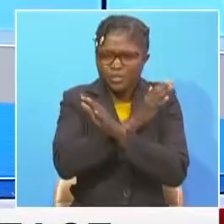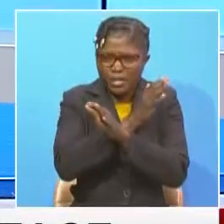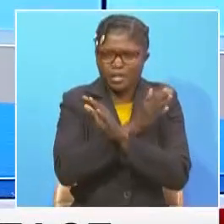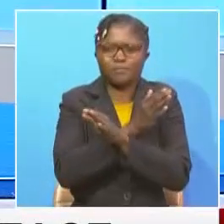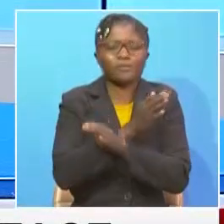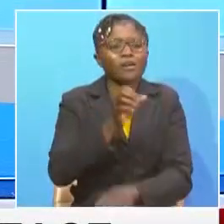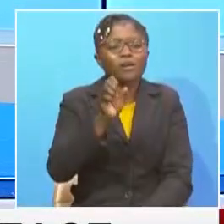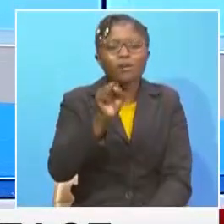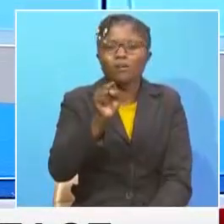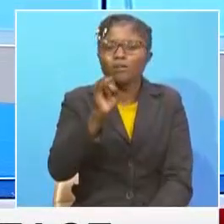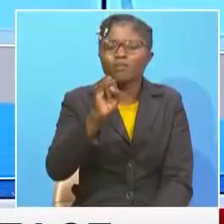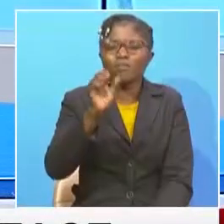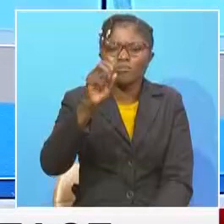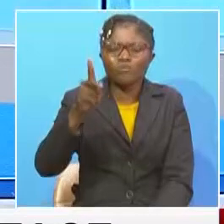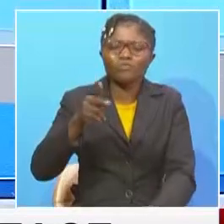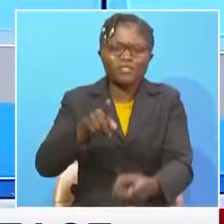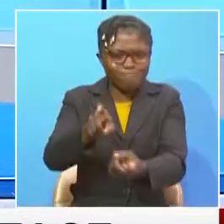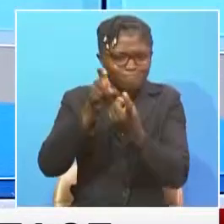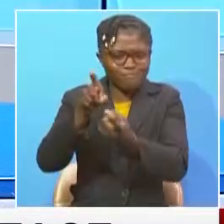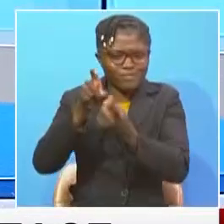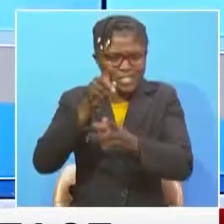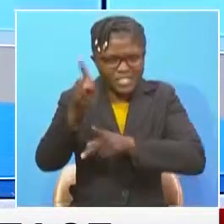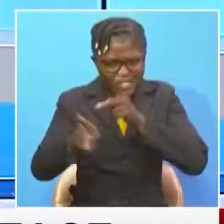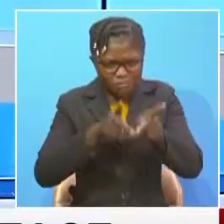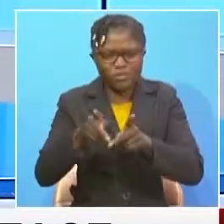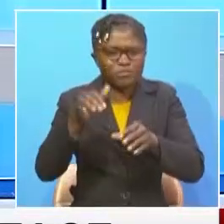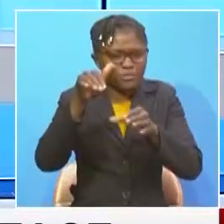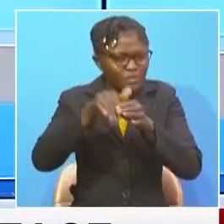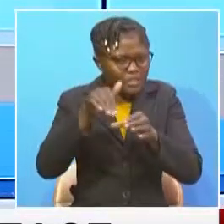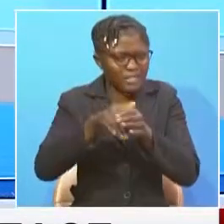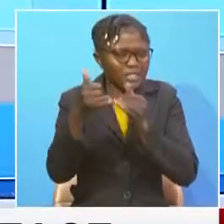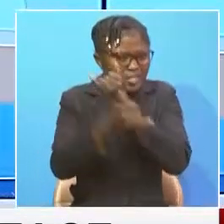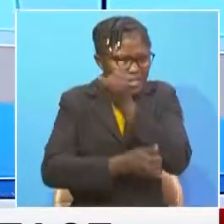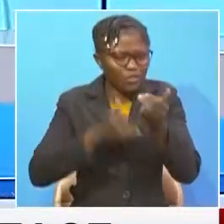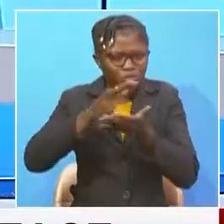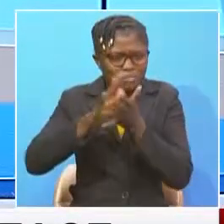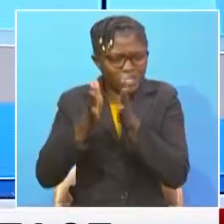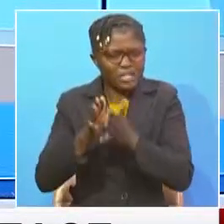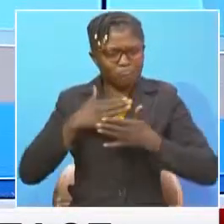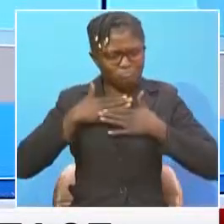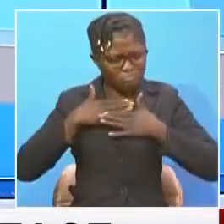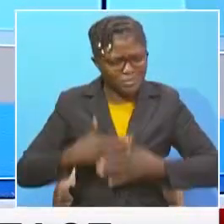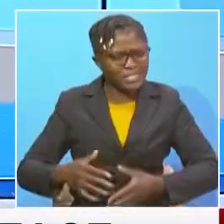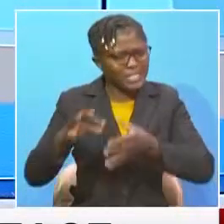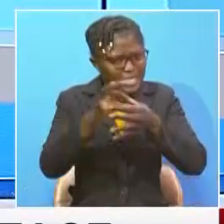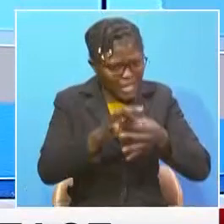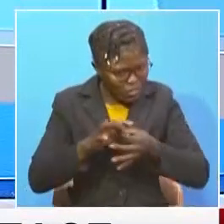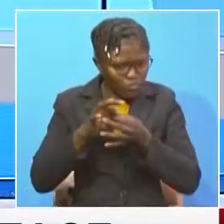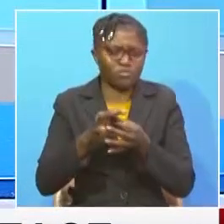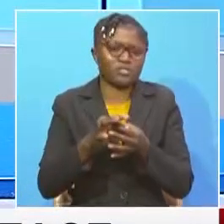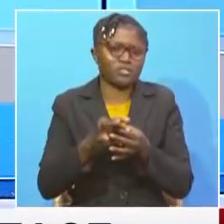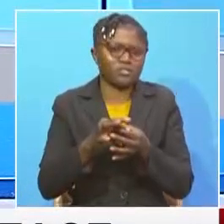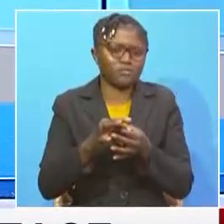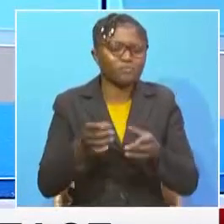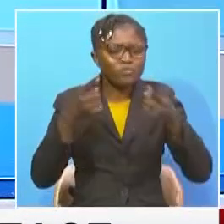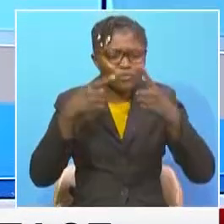Mulenga has challenged leaders in the country to be instruments of peace and unity. Bishop Mulenga said this during the induction ceremony of